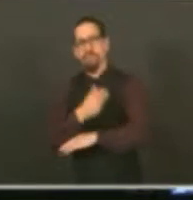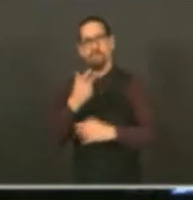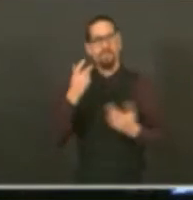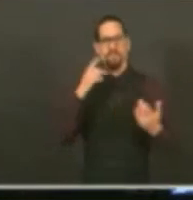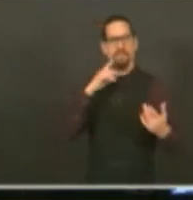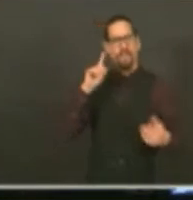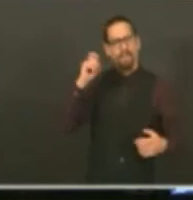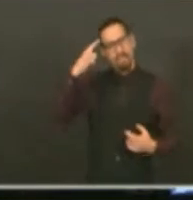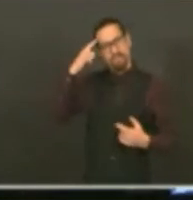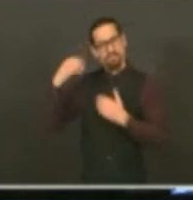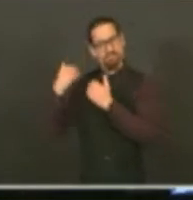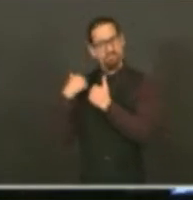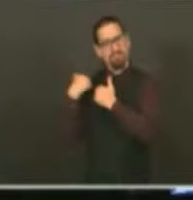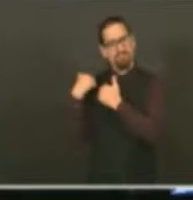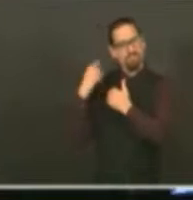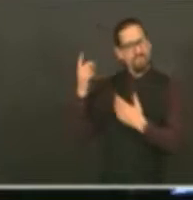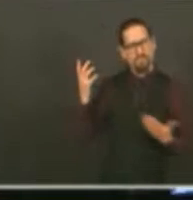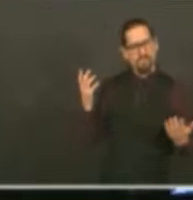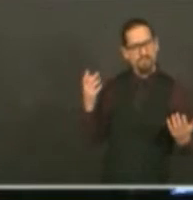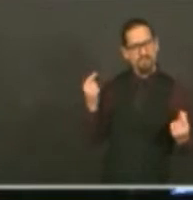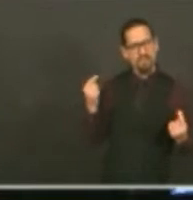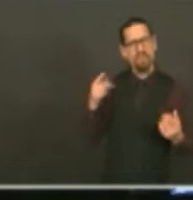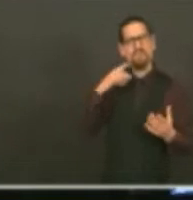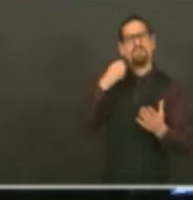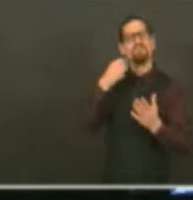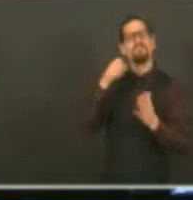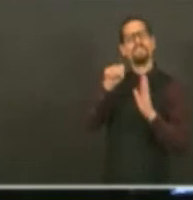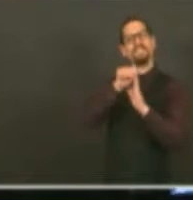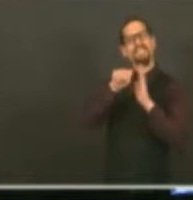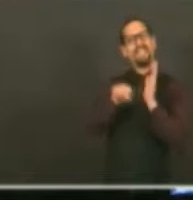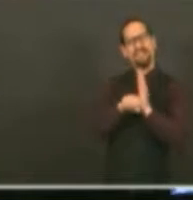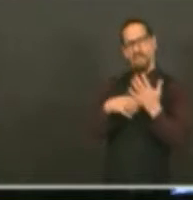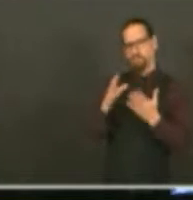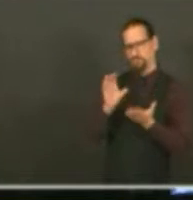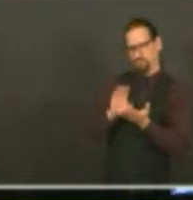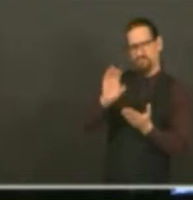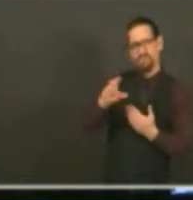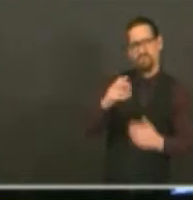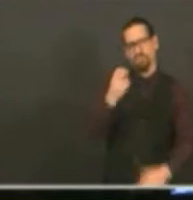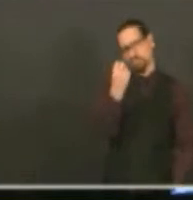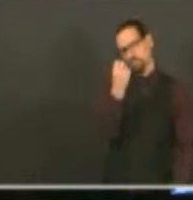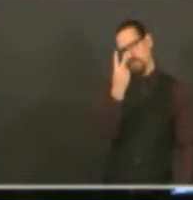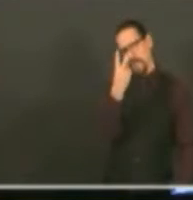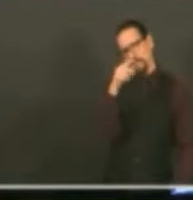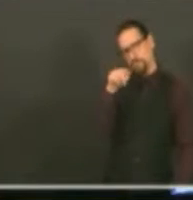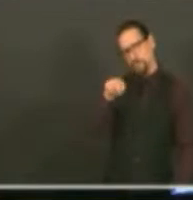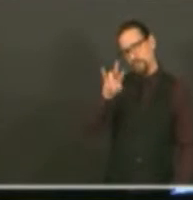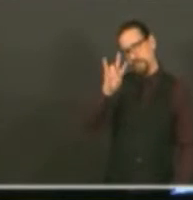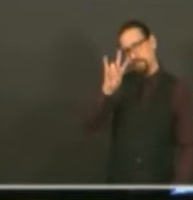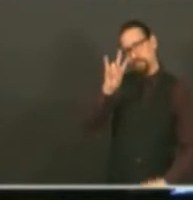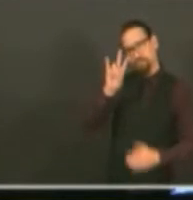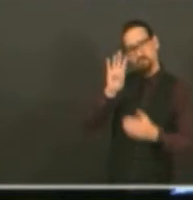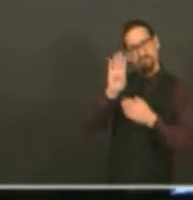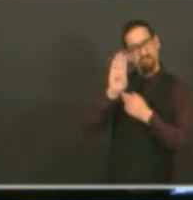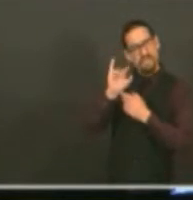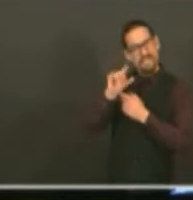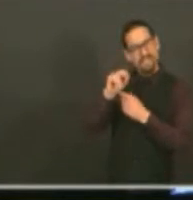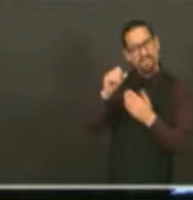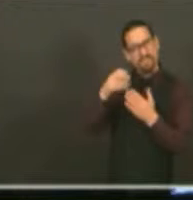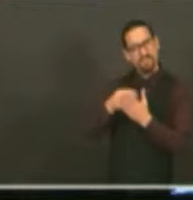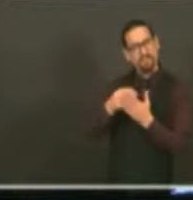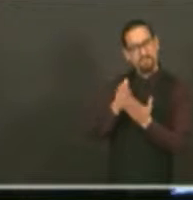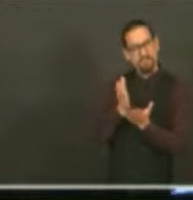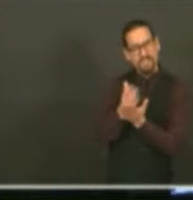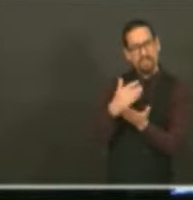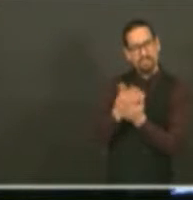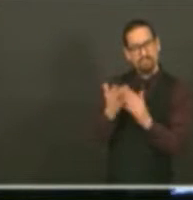has delivered effectively a $12.7 billion budget, increasing the budget, guaranteeing no state layoffs